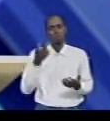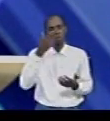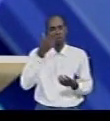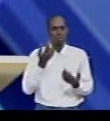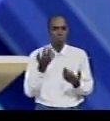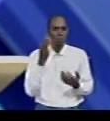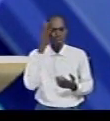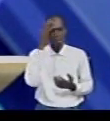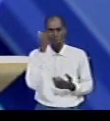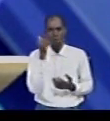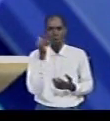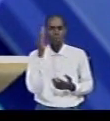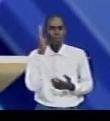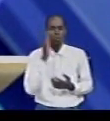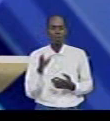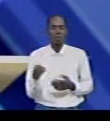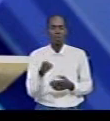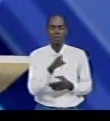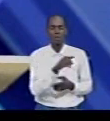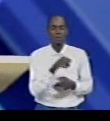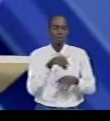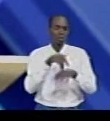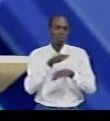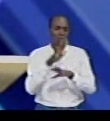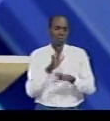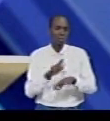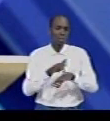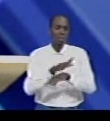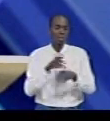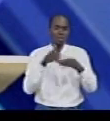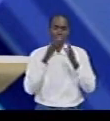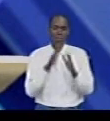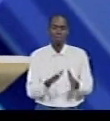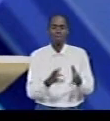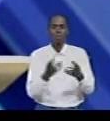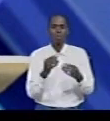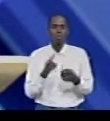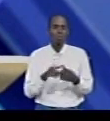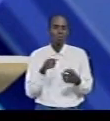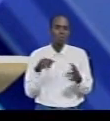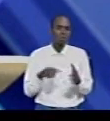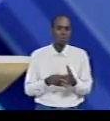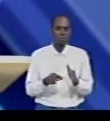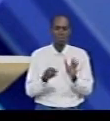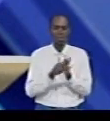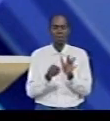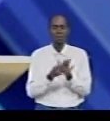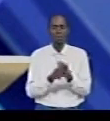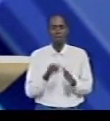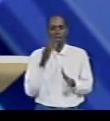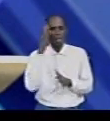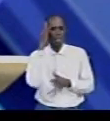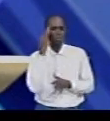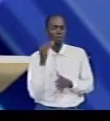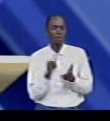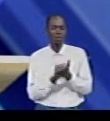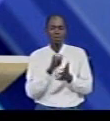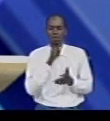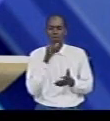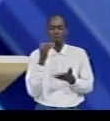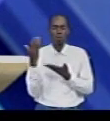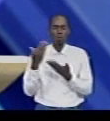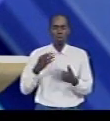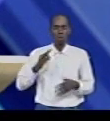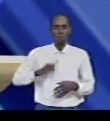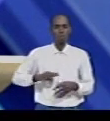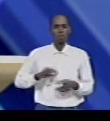this kind of negative experience that was unprofitable to them and to other people?